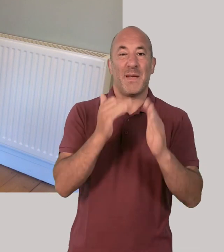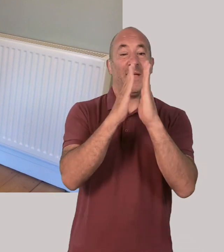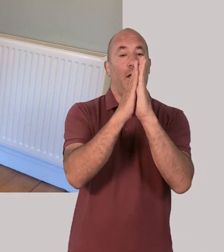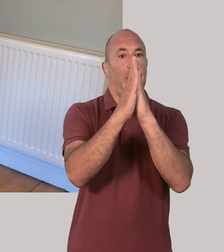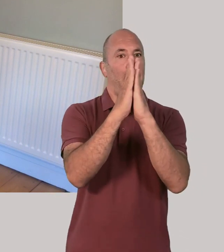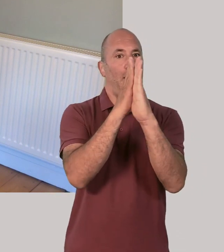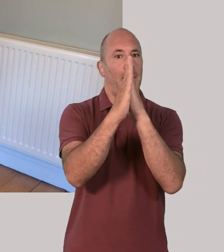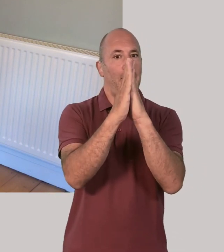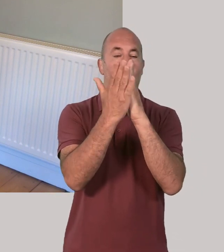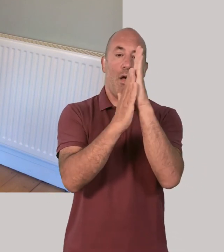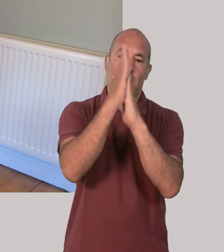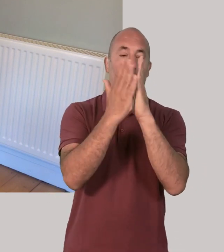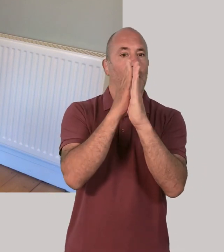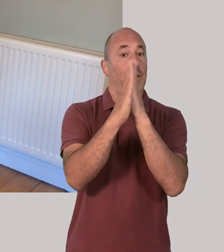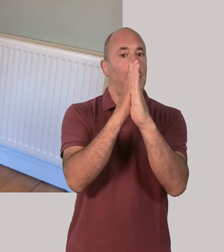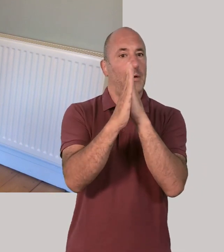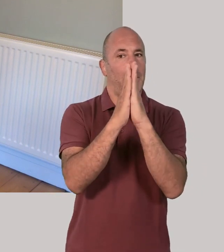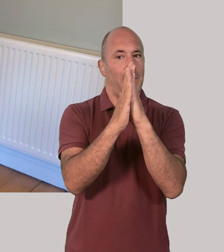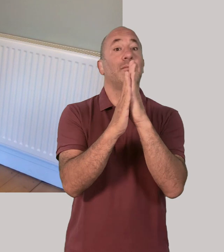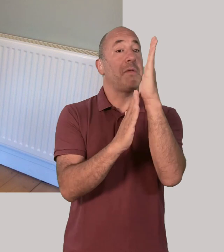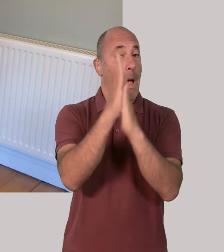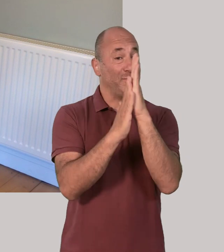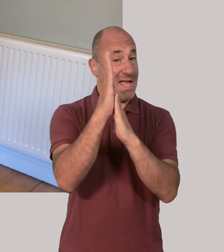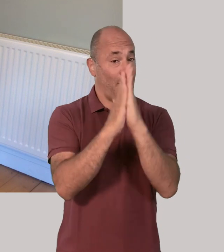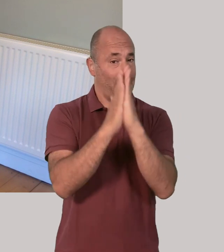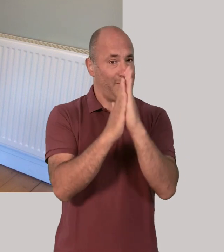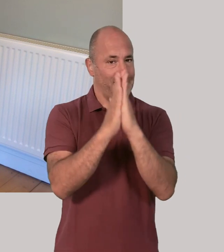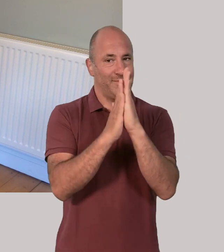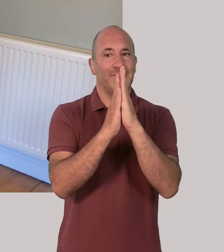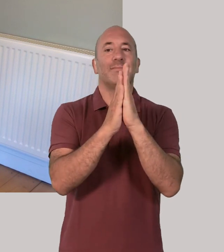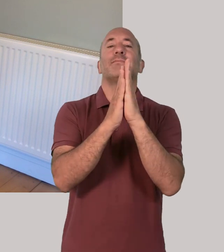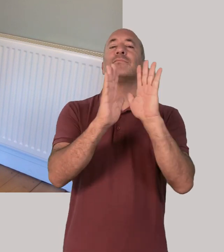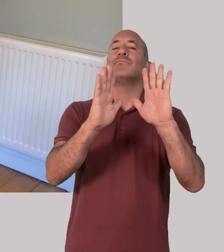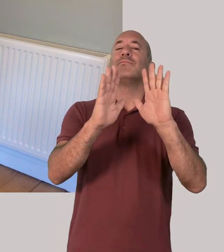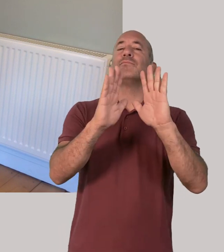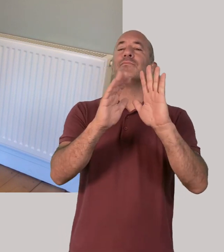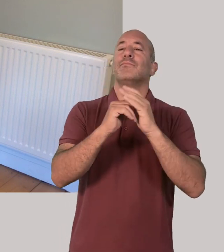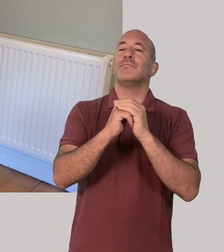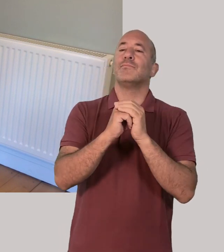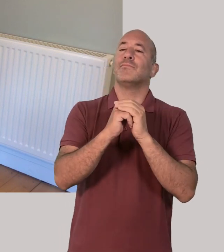You might go side to side this time. Up and down this time.